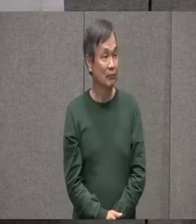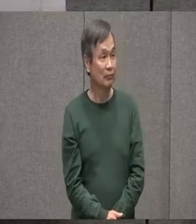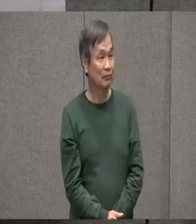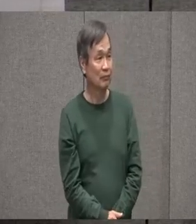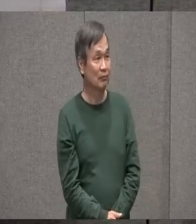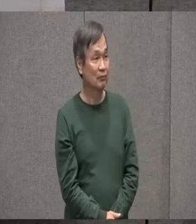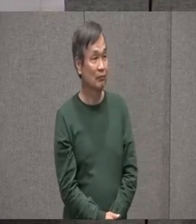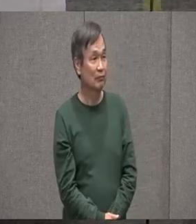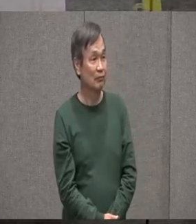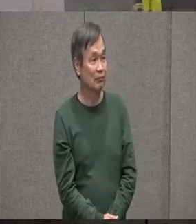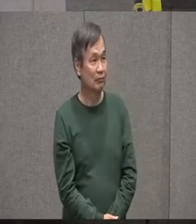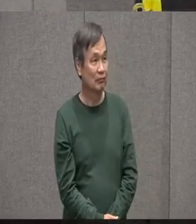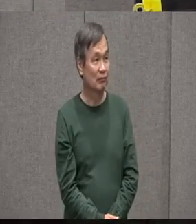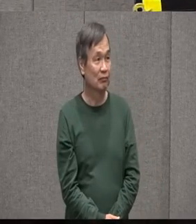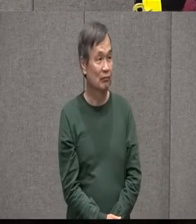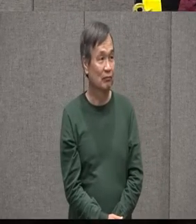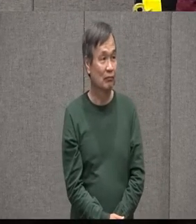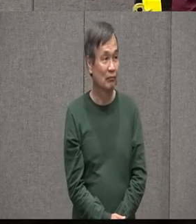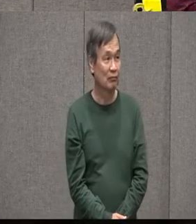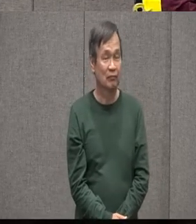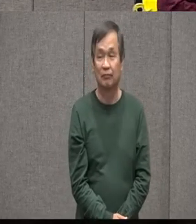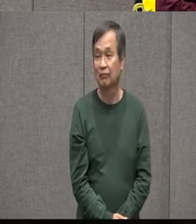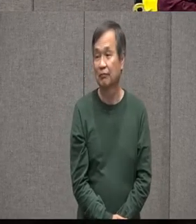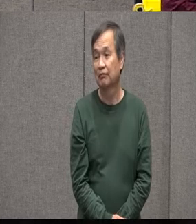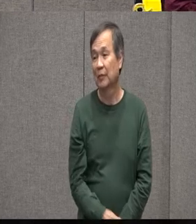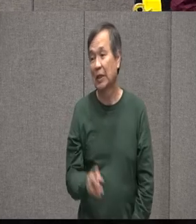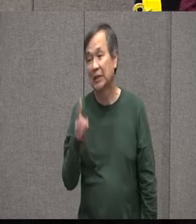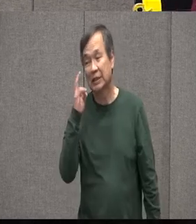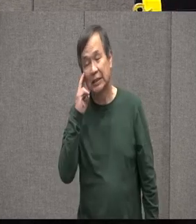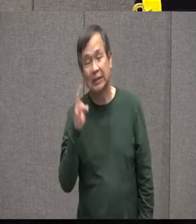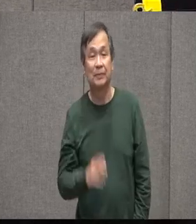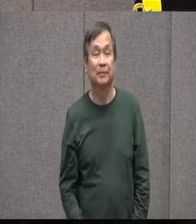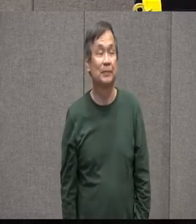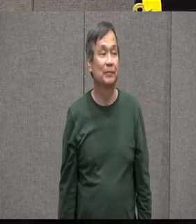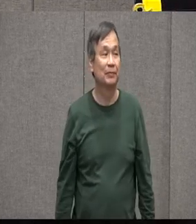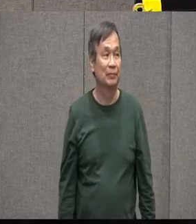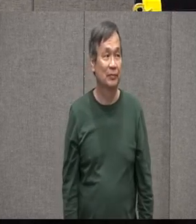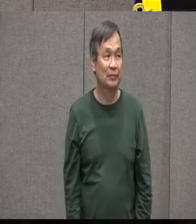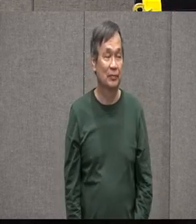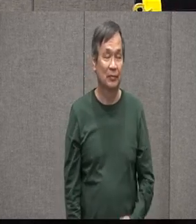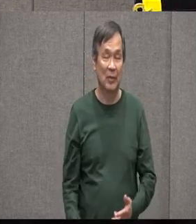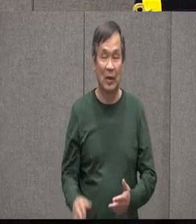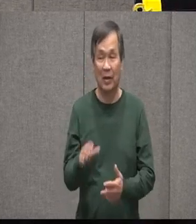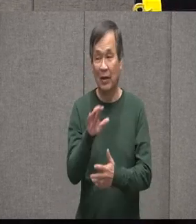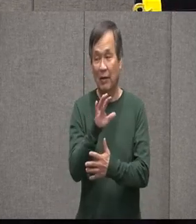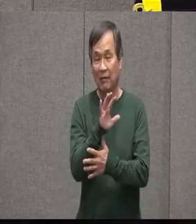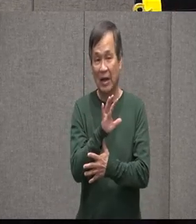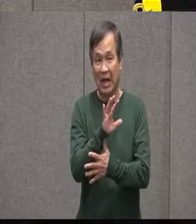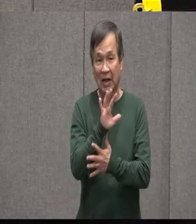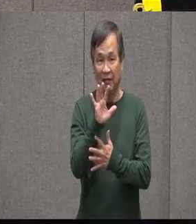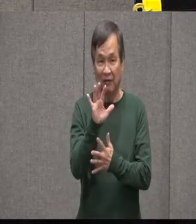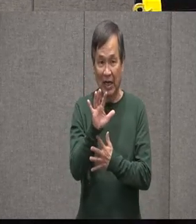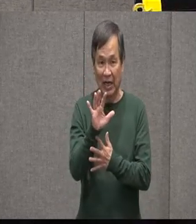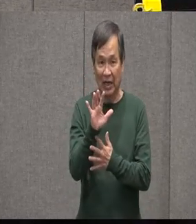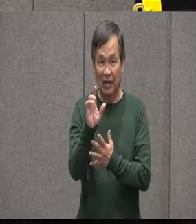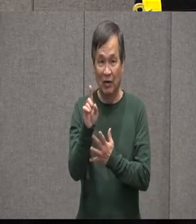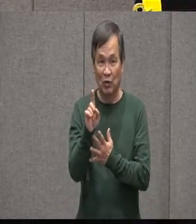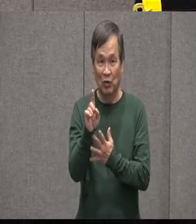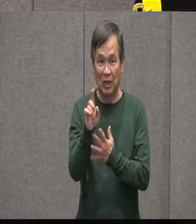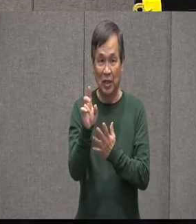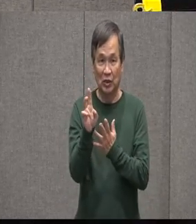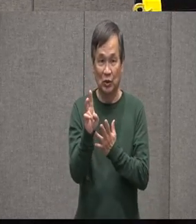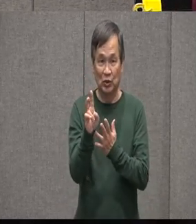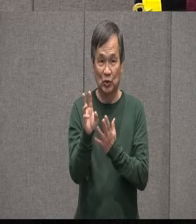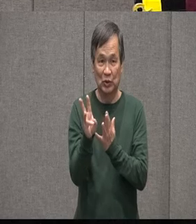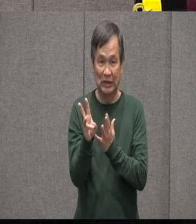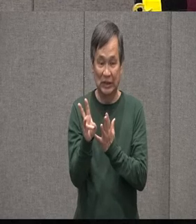Mrs. Obenshane is way in the lead so far. Let's see how I do. So I have 2 fives, a 1, a 2, and a